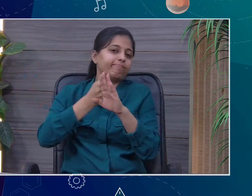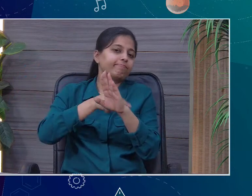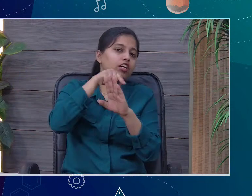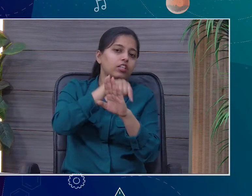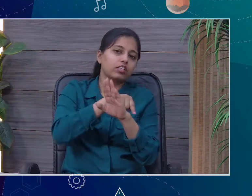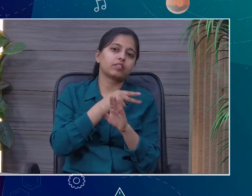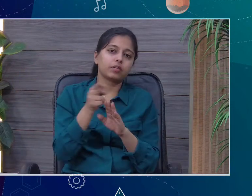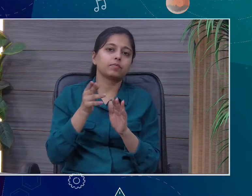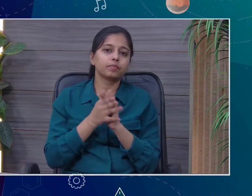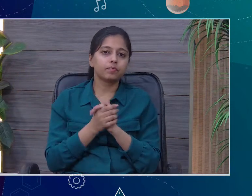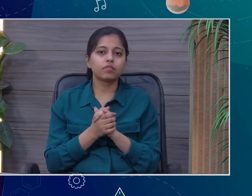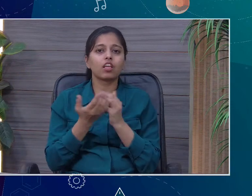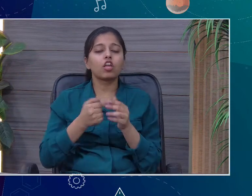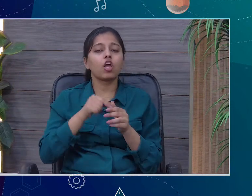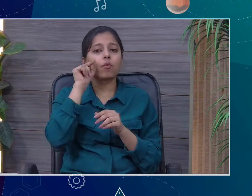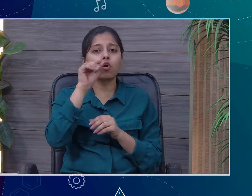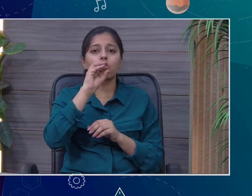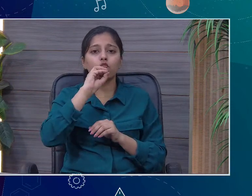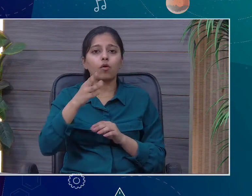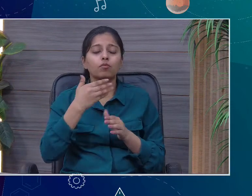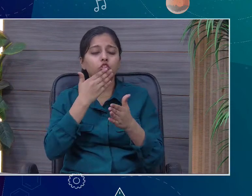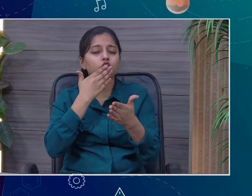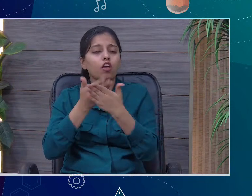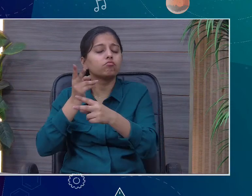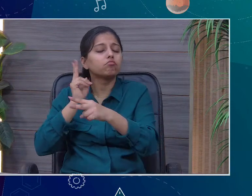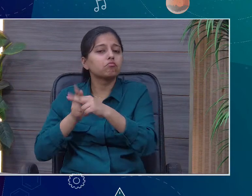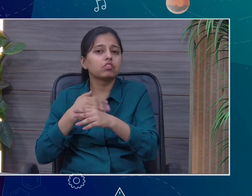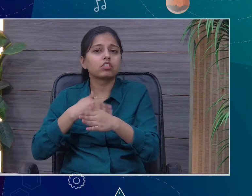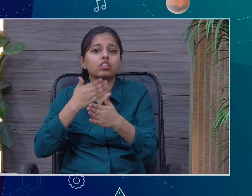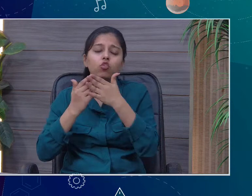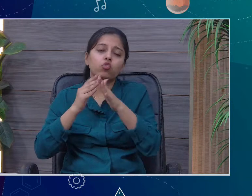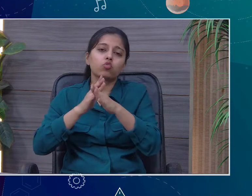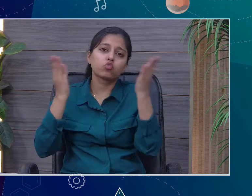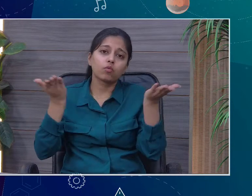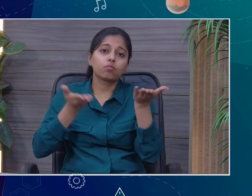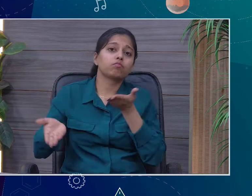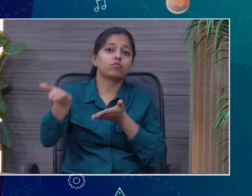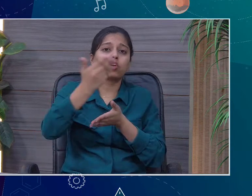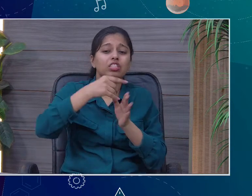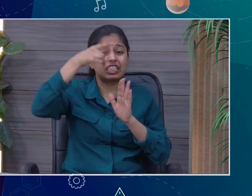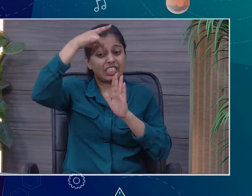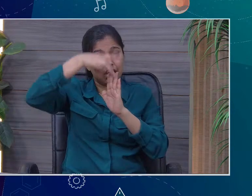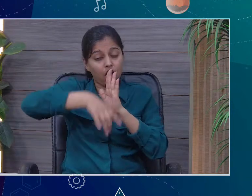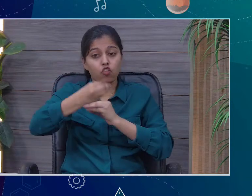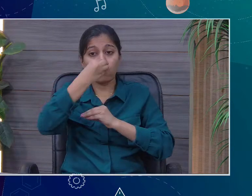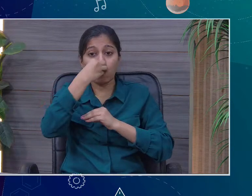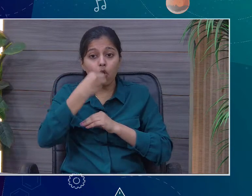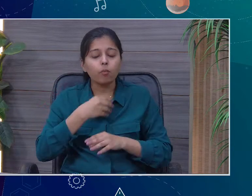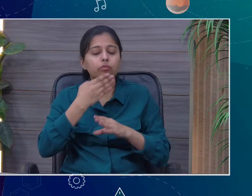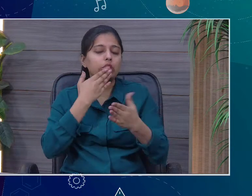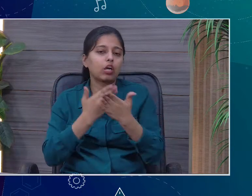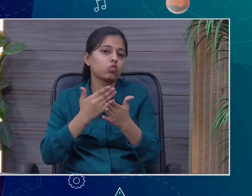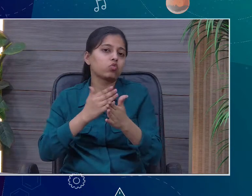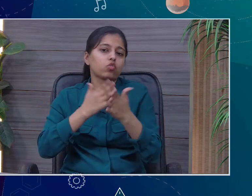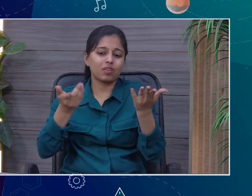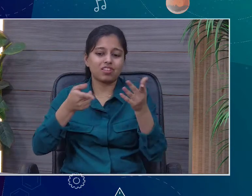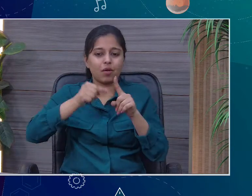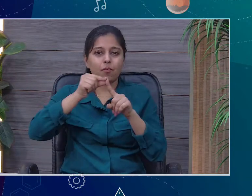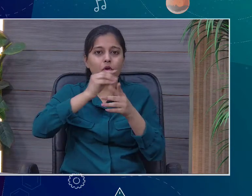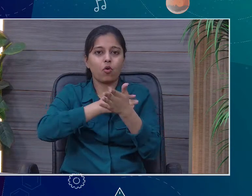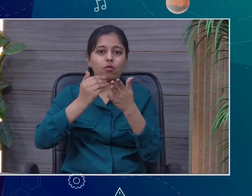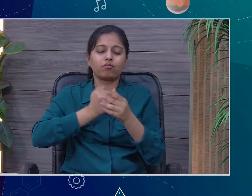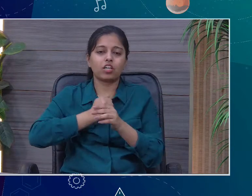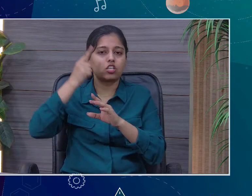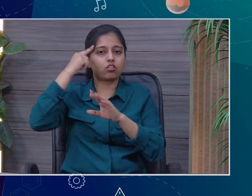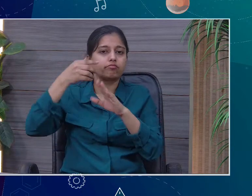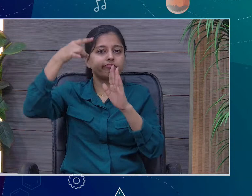poem, ma'am. Thank you so very much for being with us. Thank you so very much for your detailed information on this poem, My Shadow. Thank you,